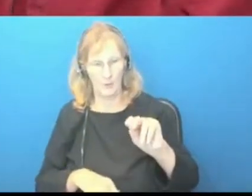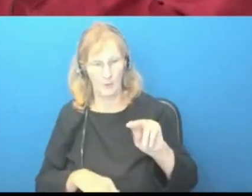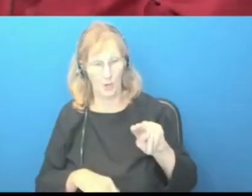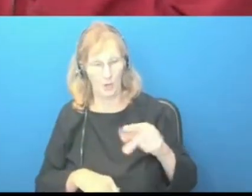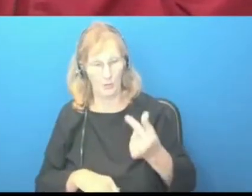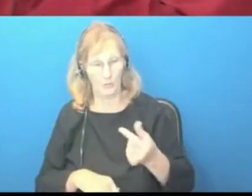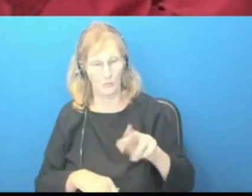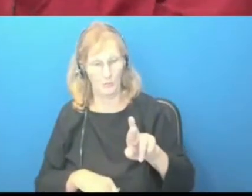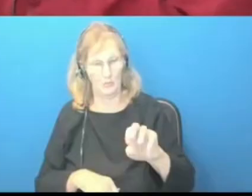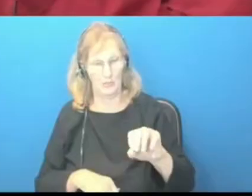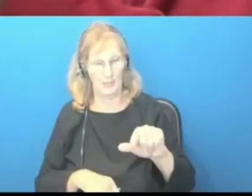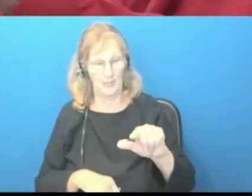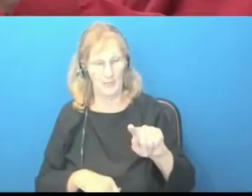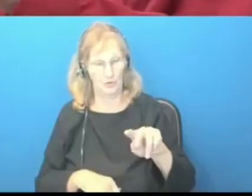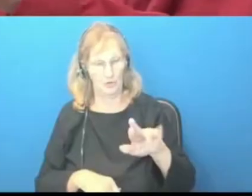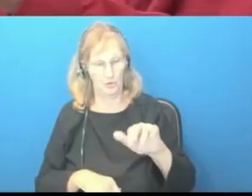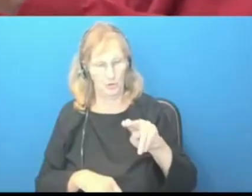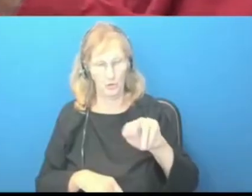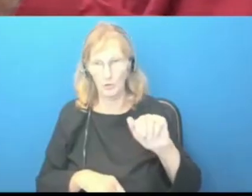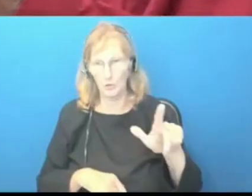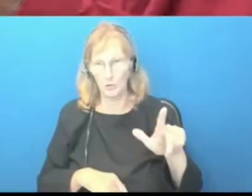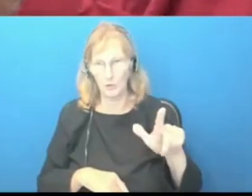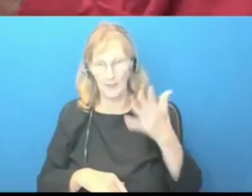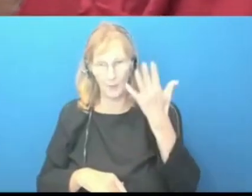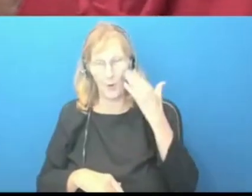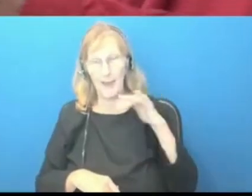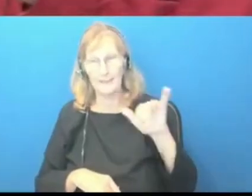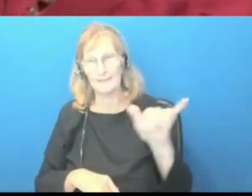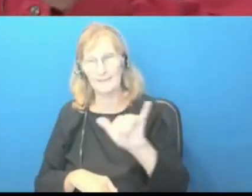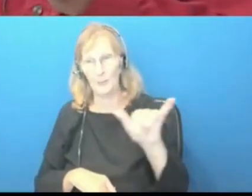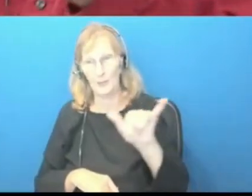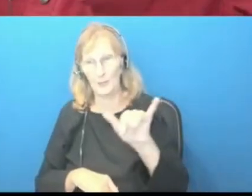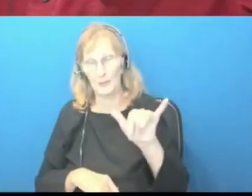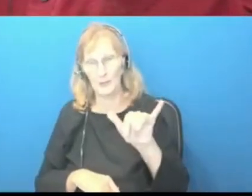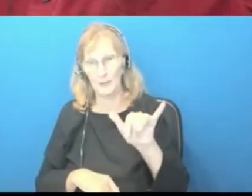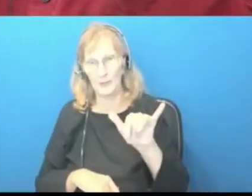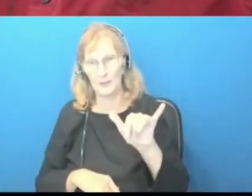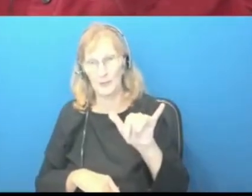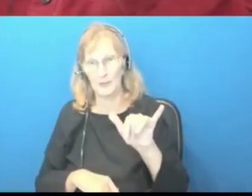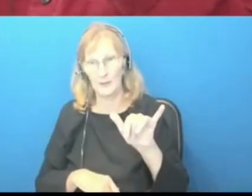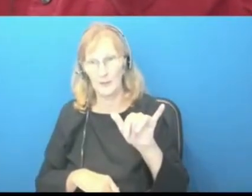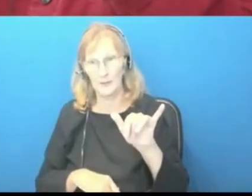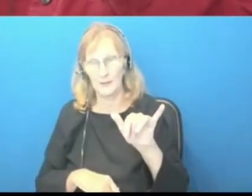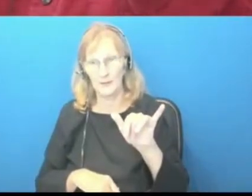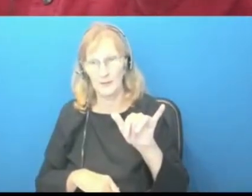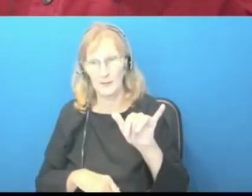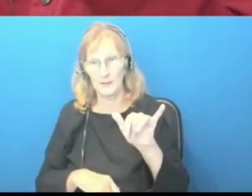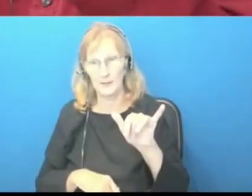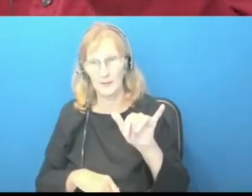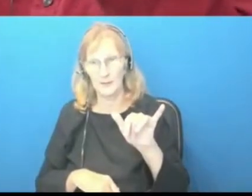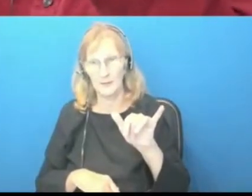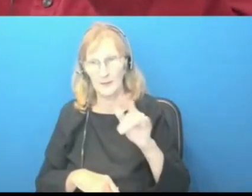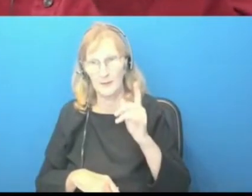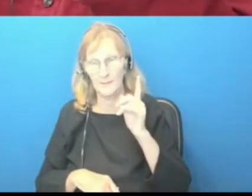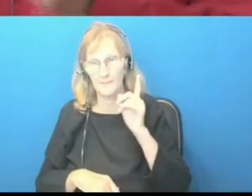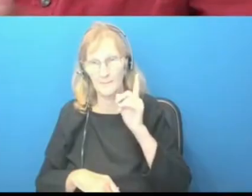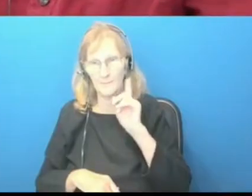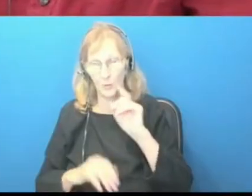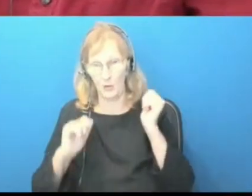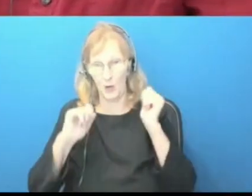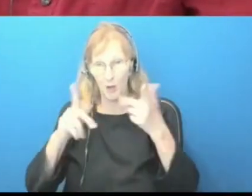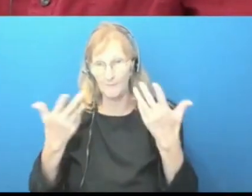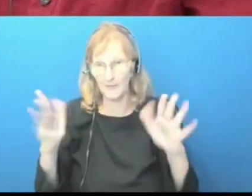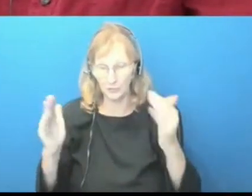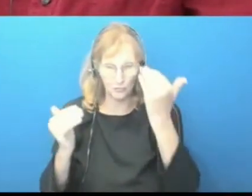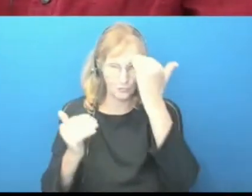So that's why they sort of sound the same, mm-hmm. Okay? Mm-hmm. But as everyone here has noted,